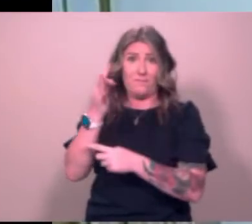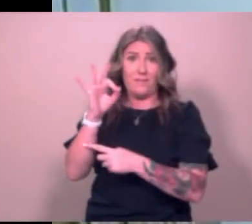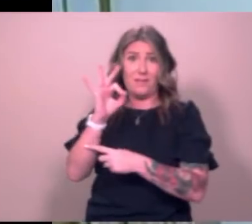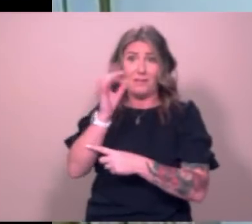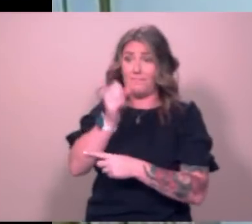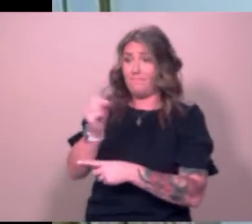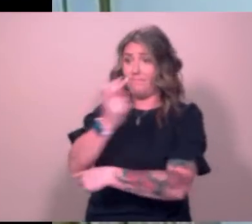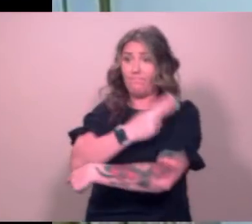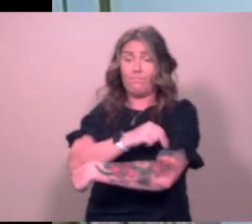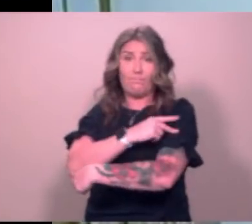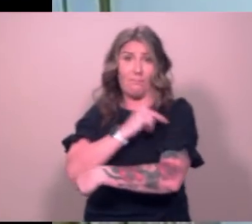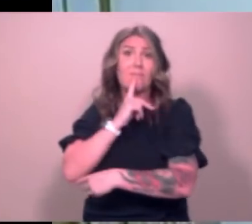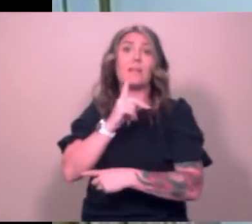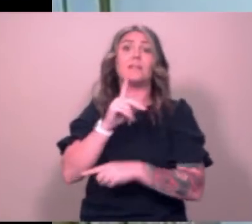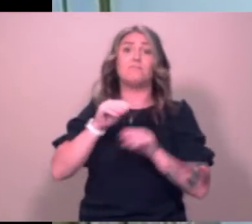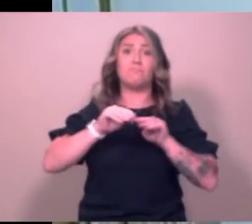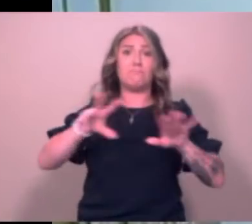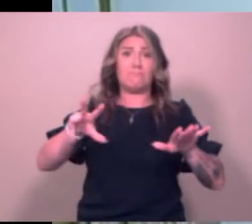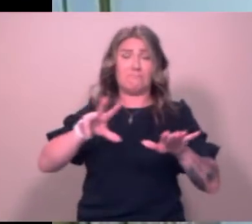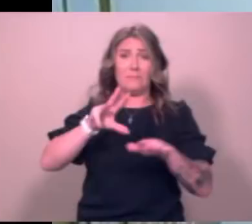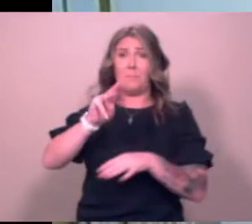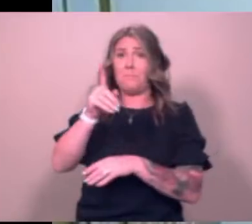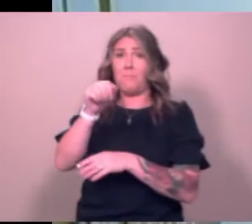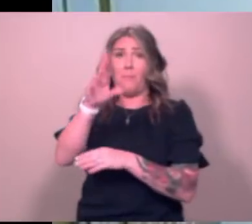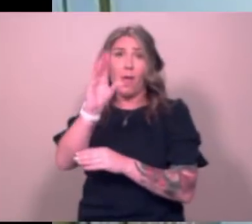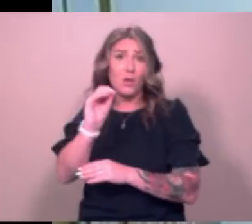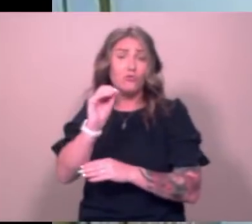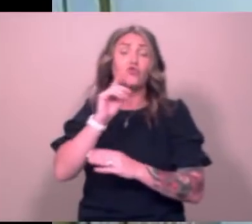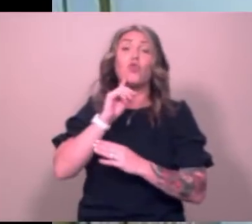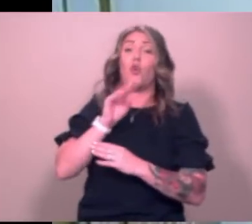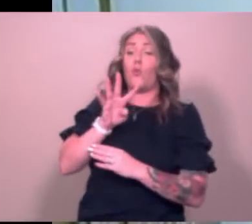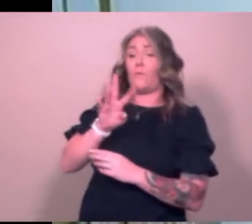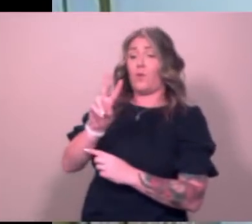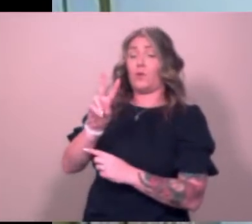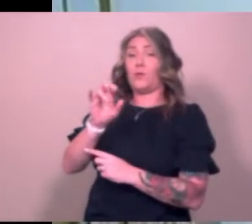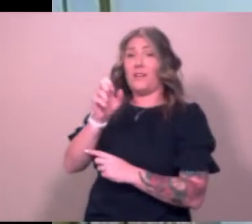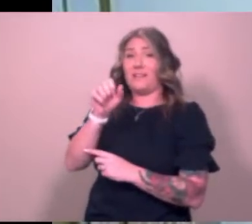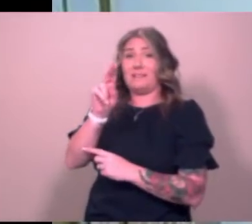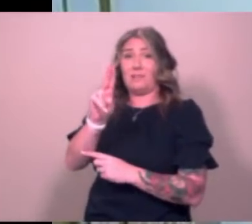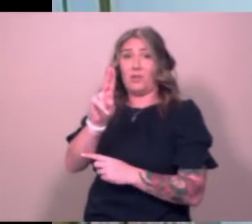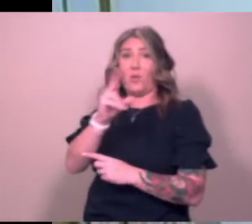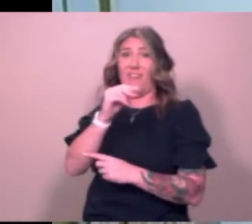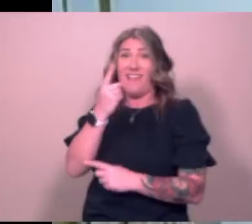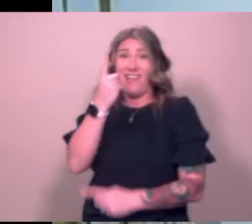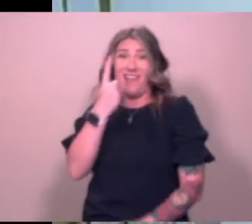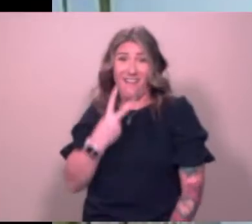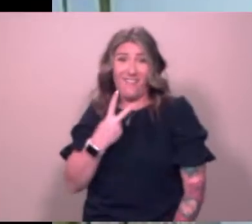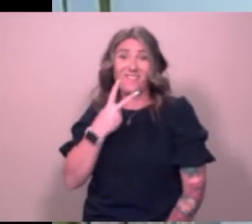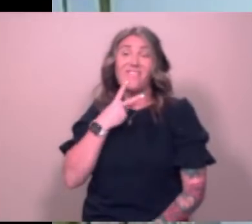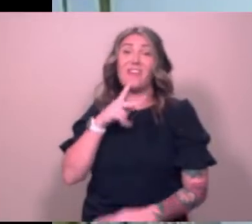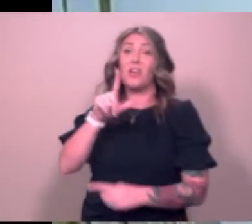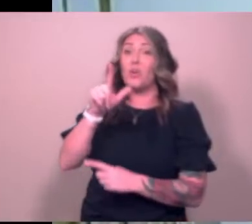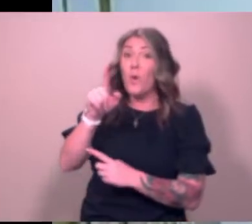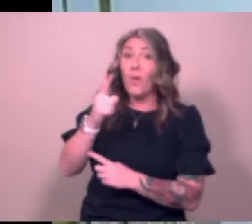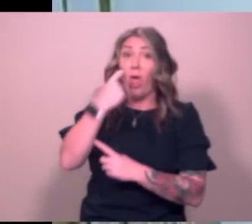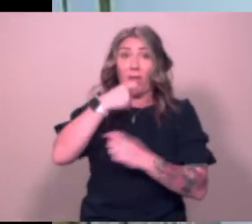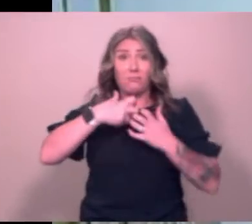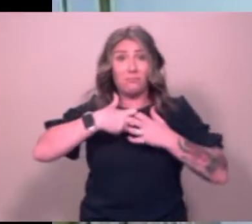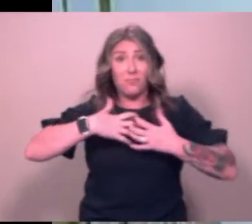hospitalized across the metro area. 42 of those are in the ICU and 21 are on